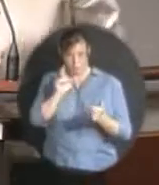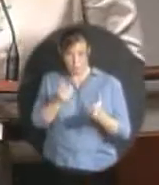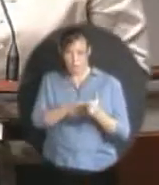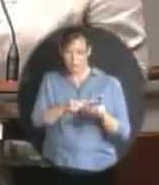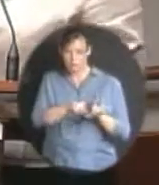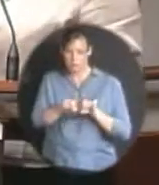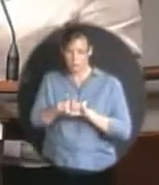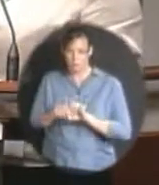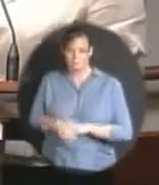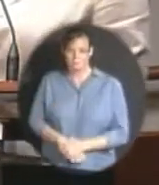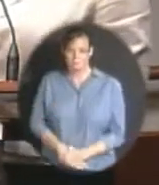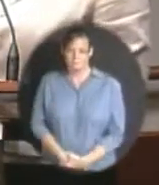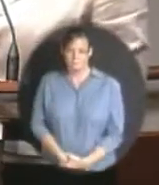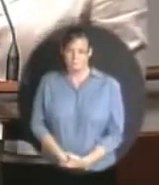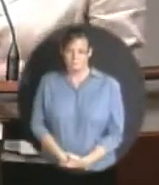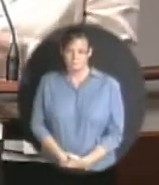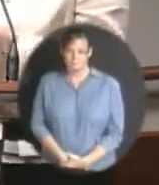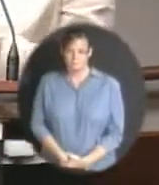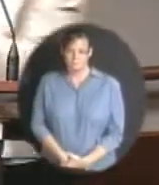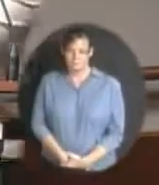well.